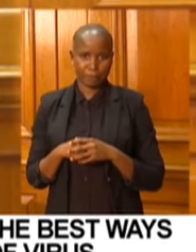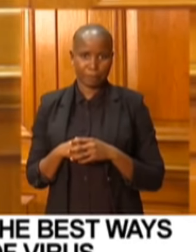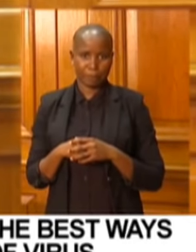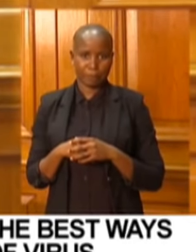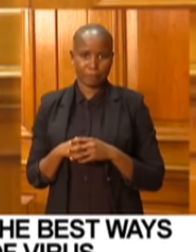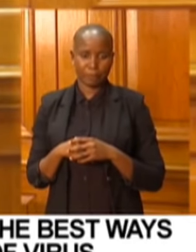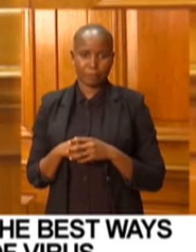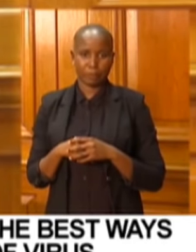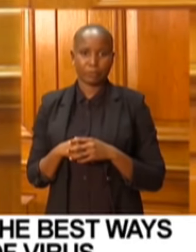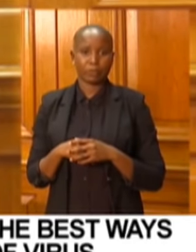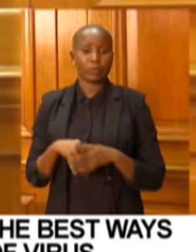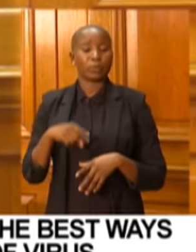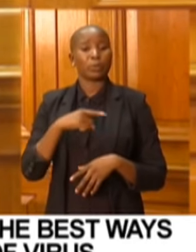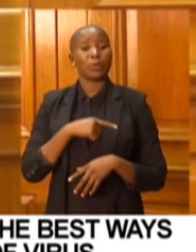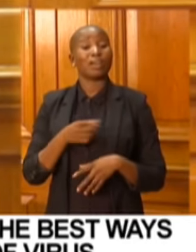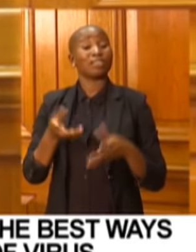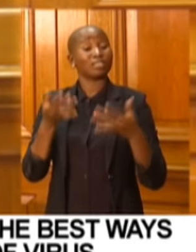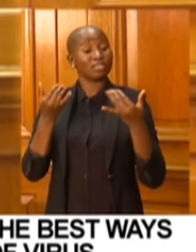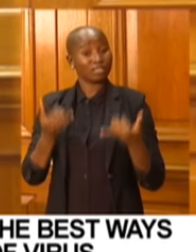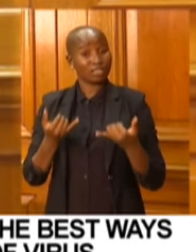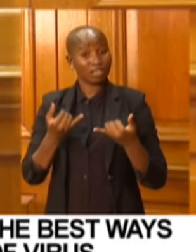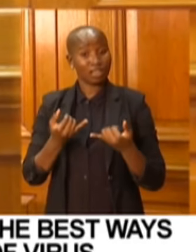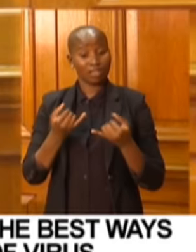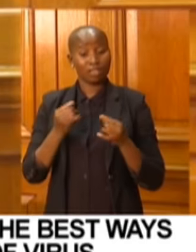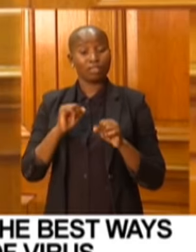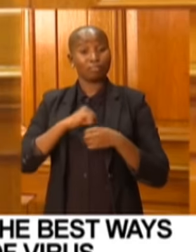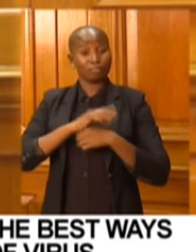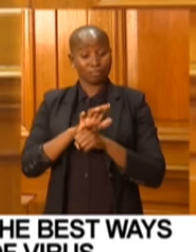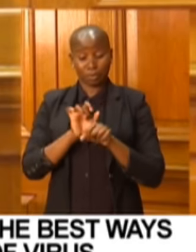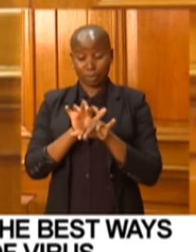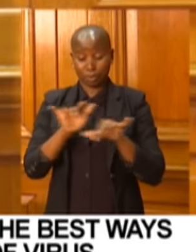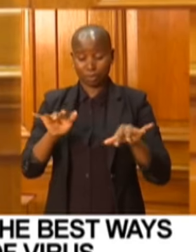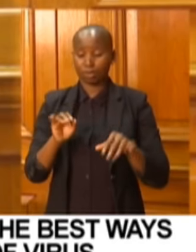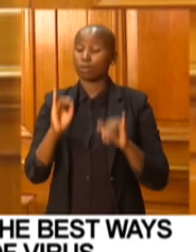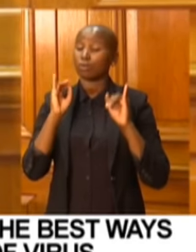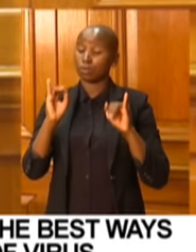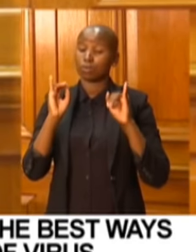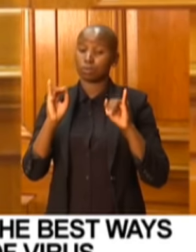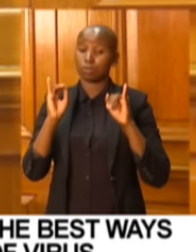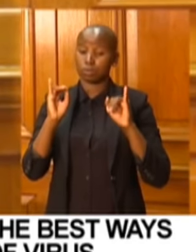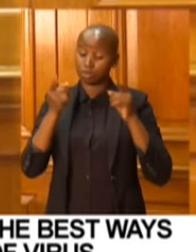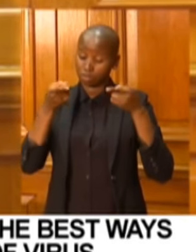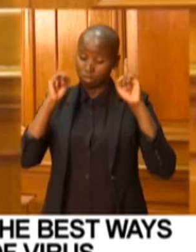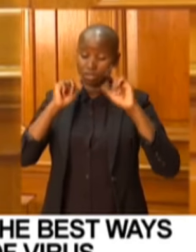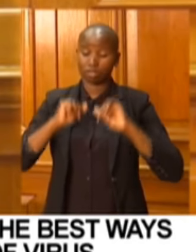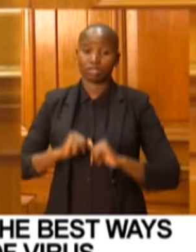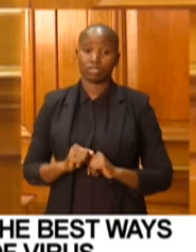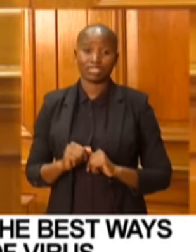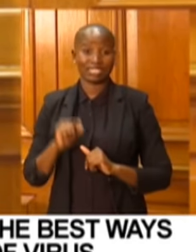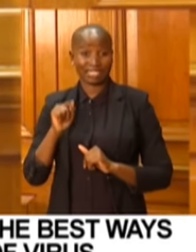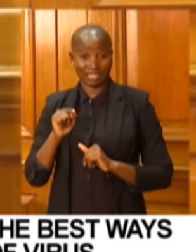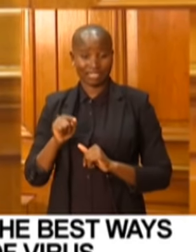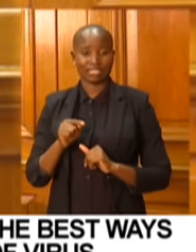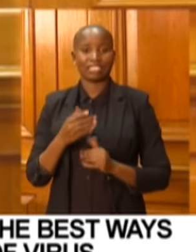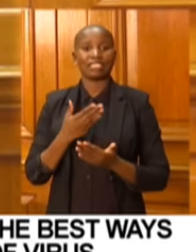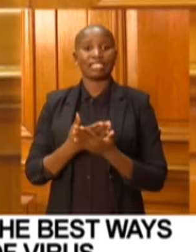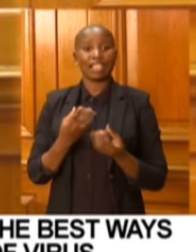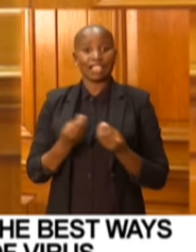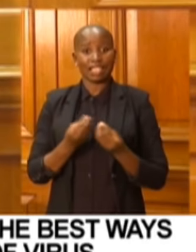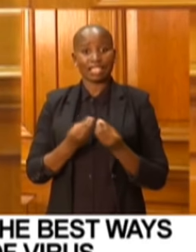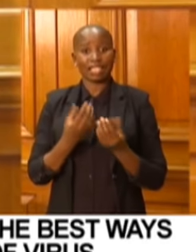of a deadly pandemic, and all those activities that would normally take place